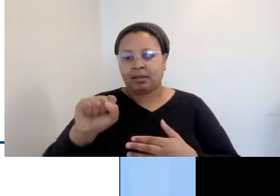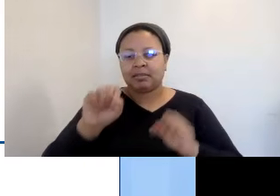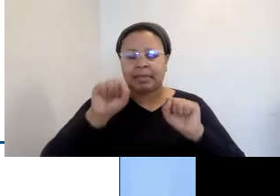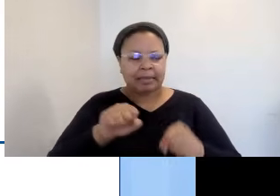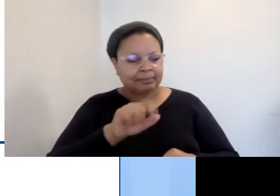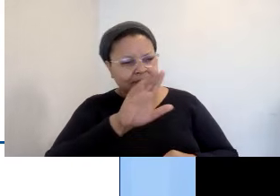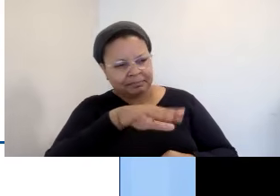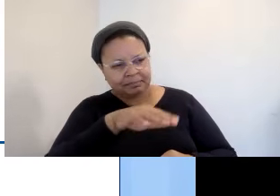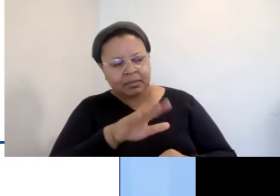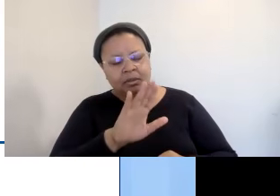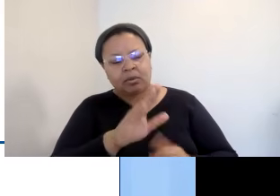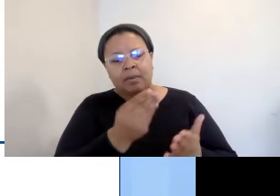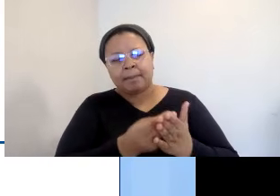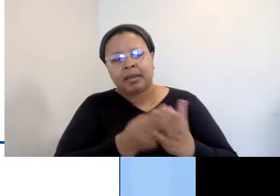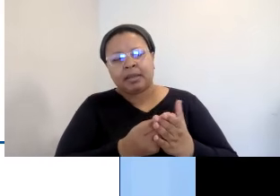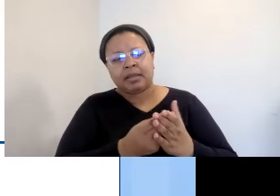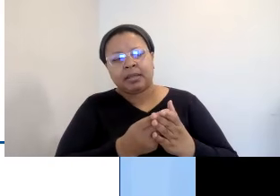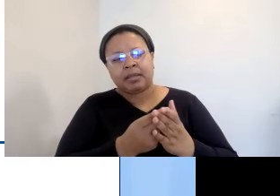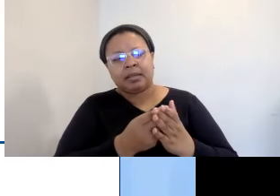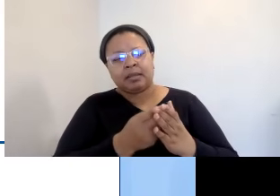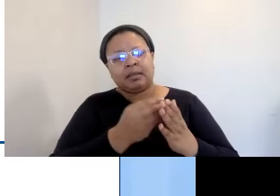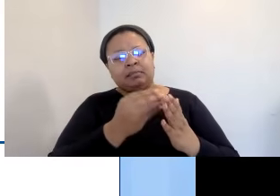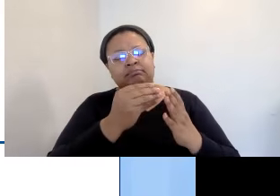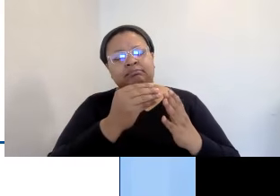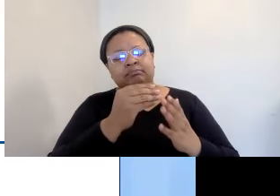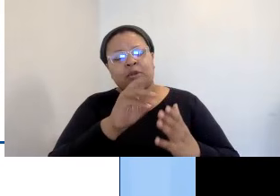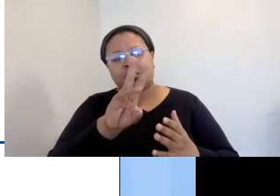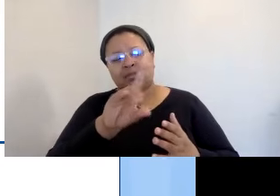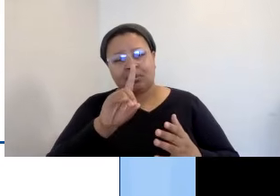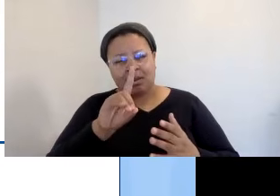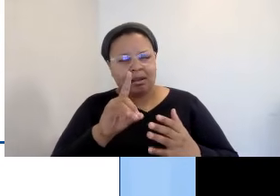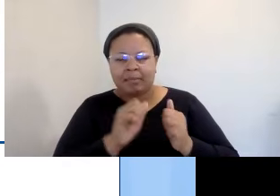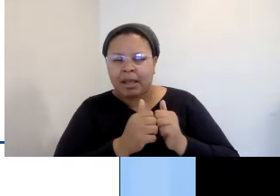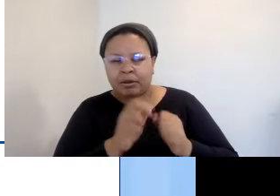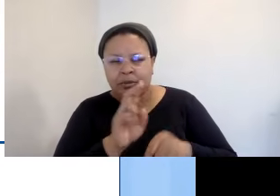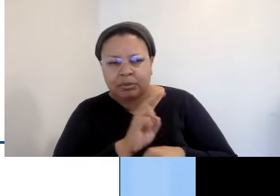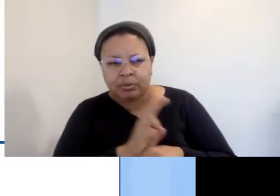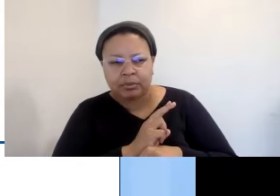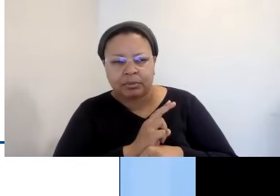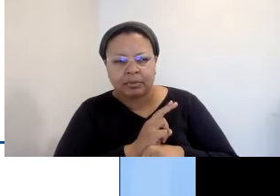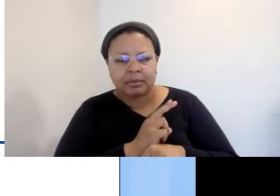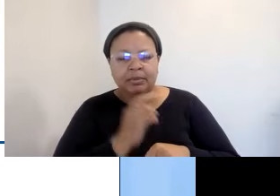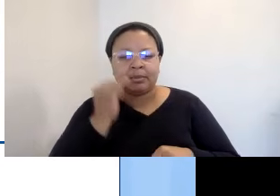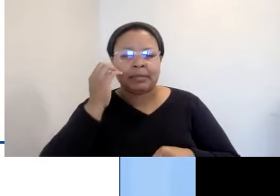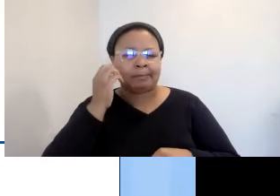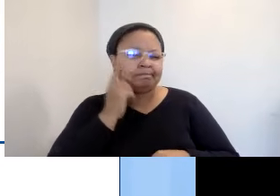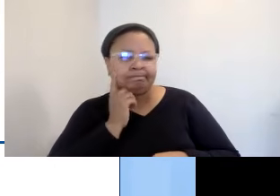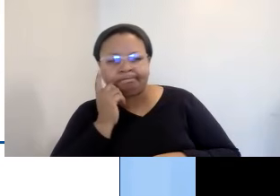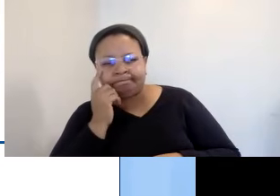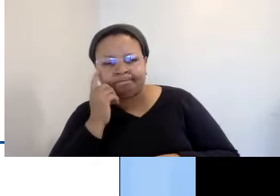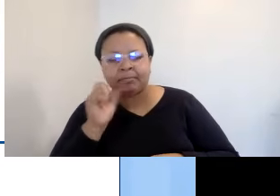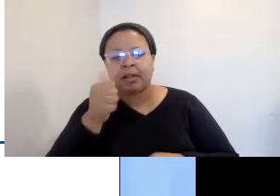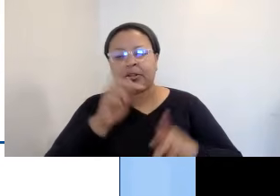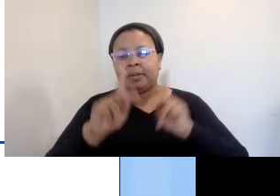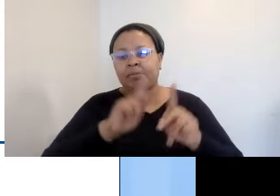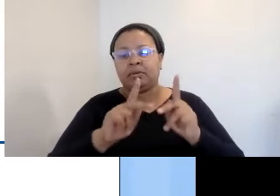how that particular or why that particular withdrawal was spent in the way that it was spent. I can attest to you, I haven't seen this happen